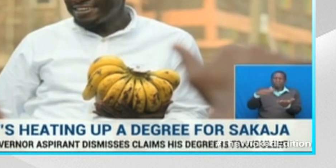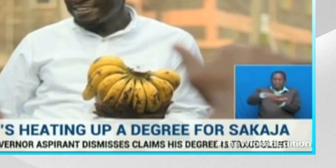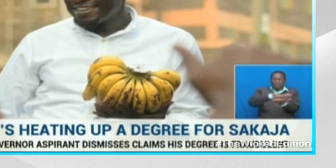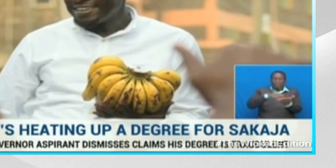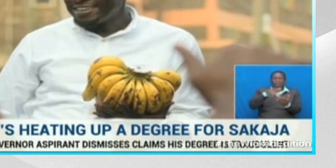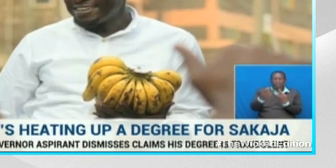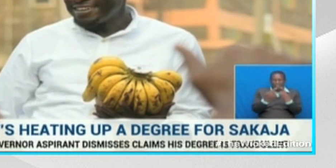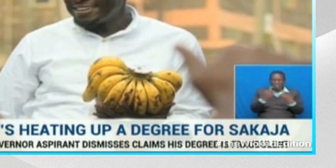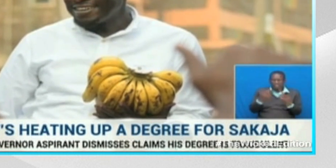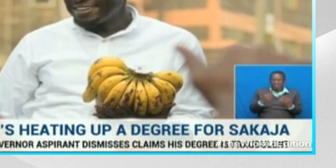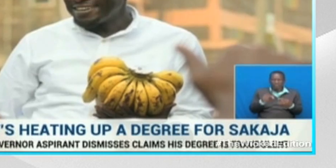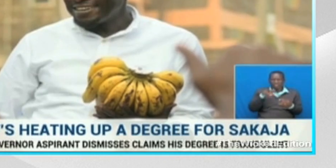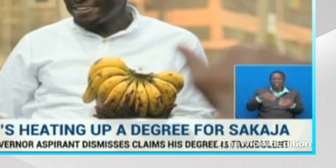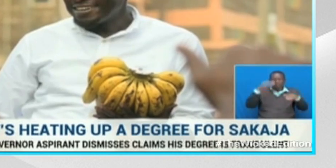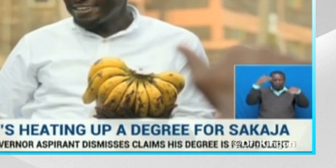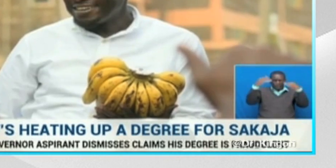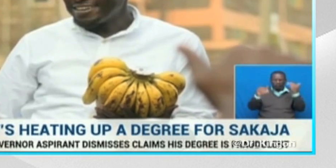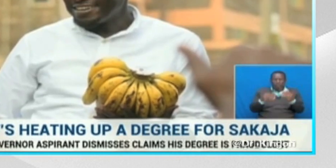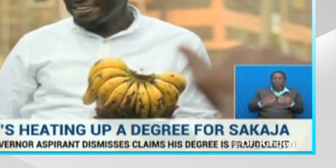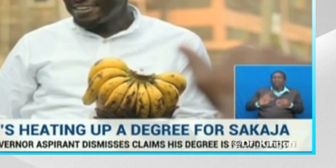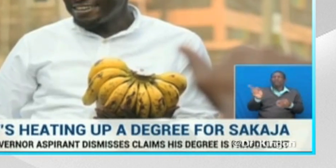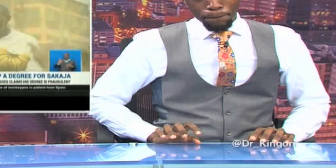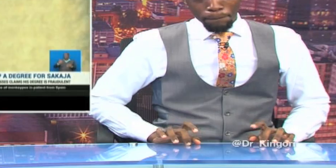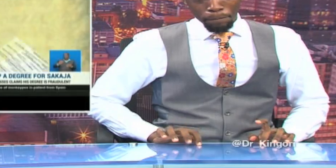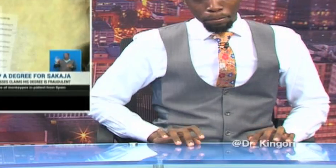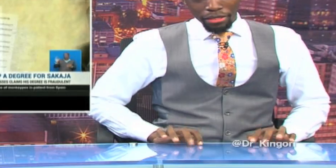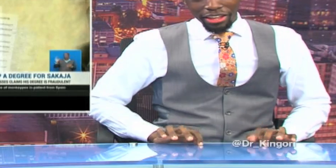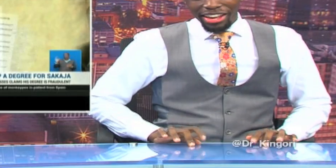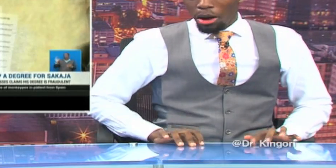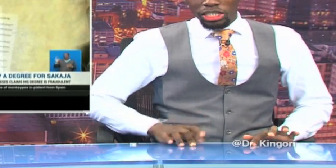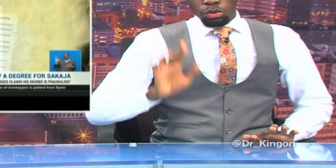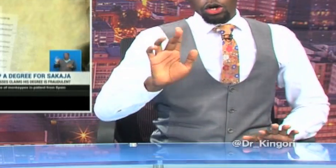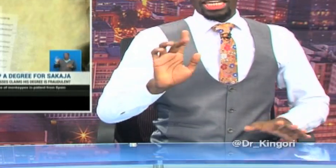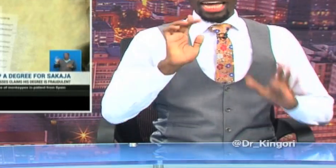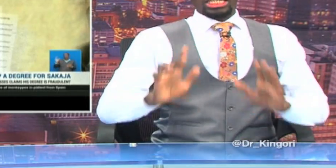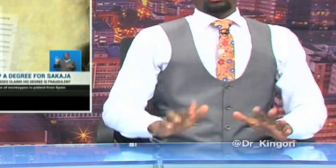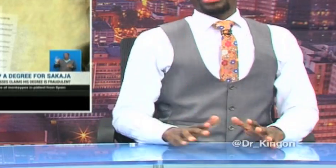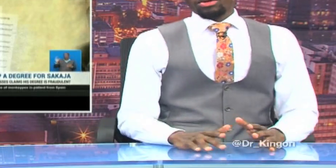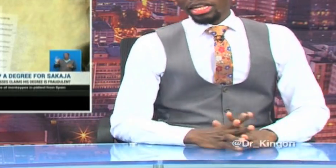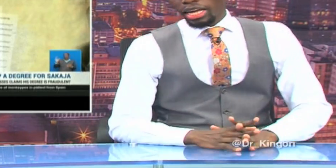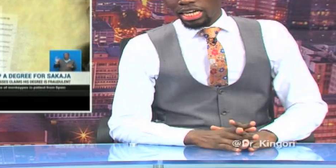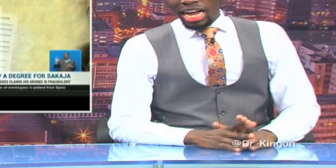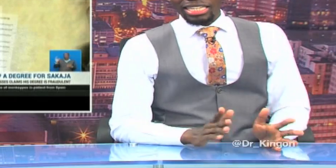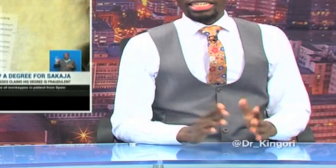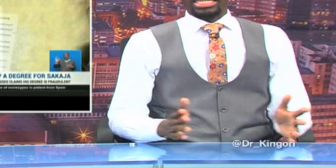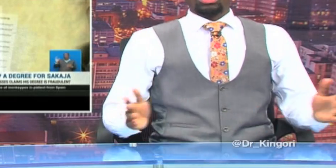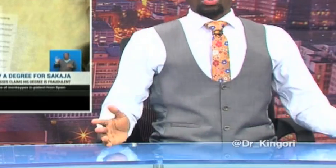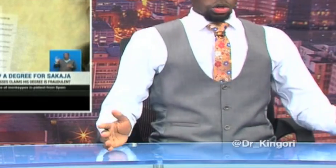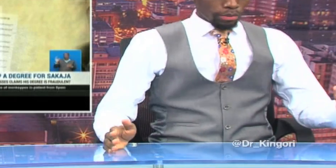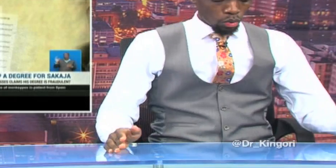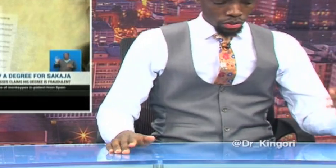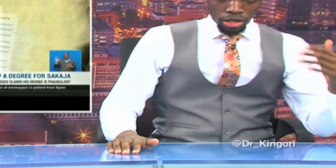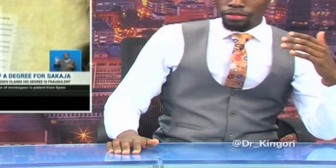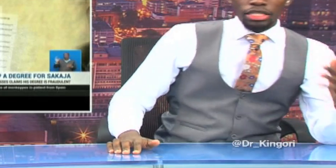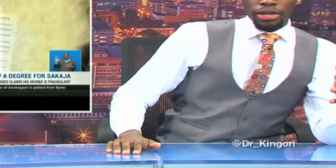of discussions around his qualification for the Nairobi candidature. Mazi, to be honest, I did not care whether Sakaja has a degree or